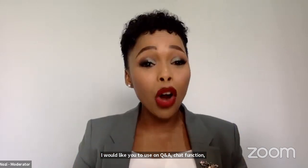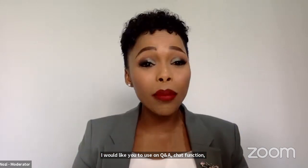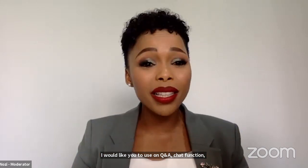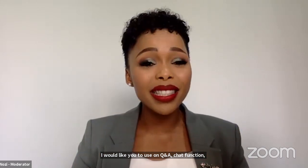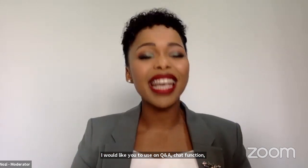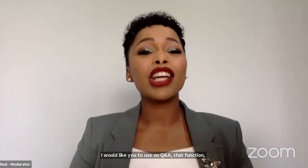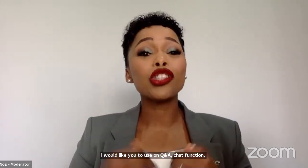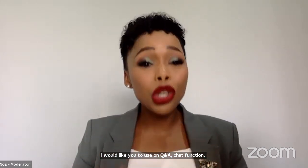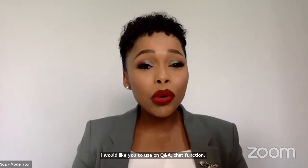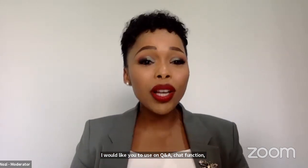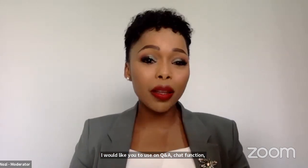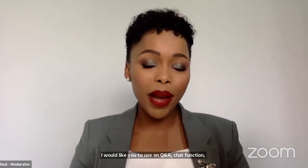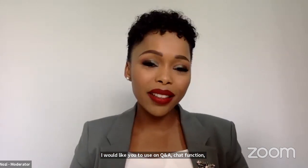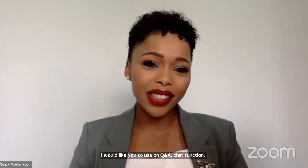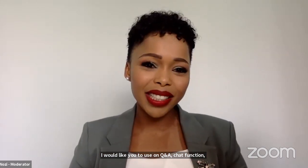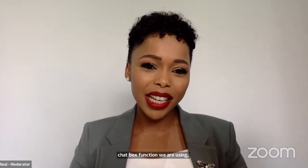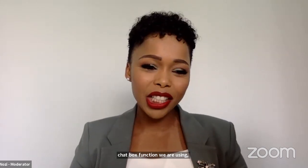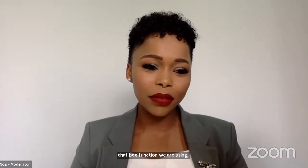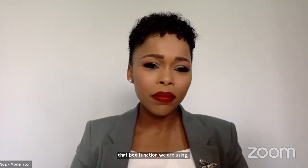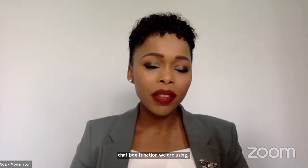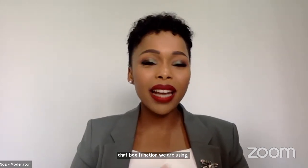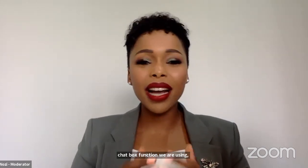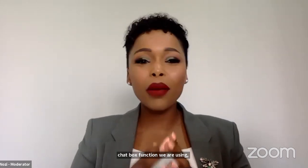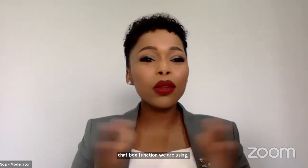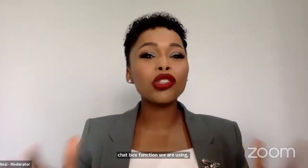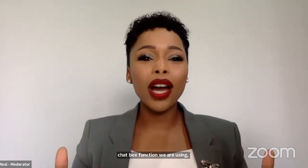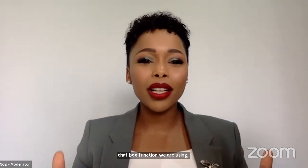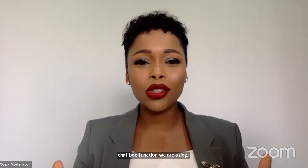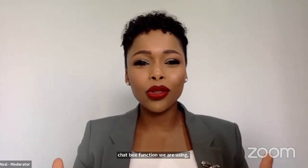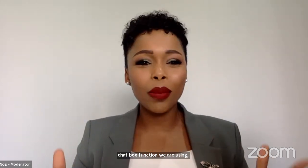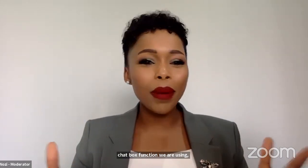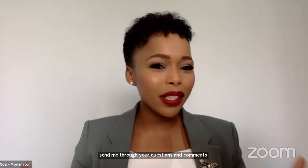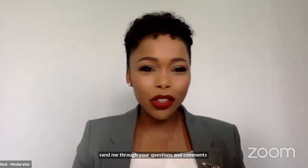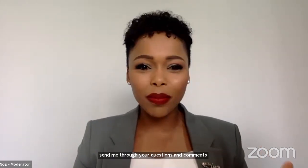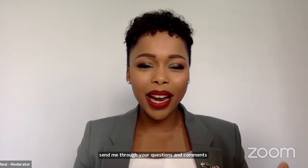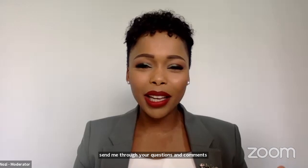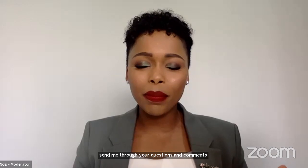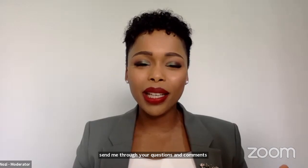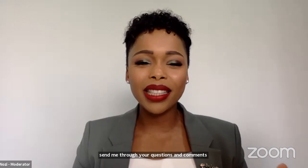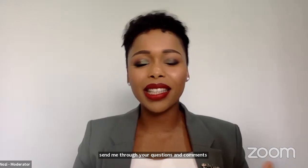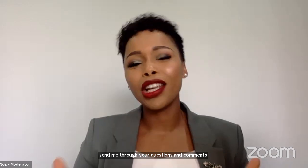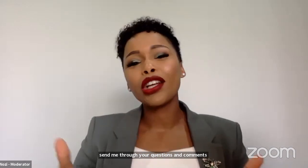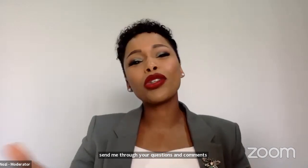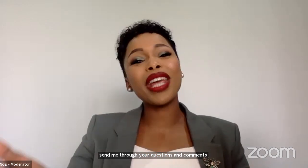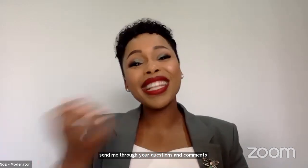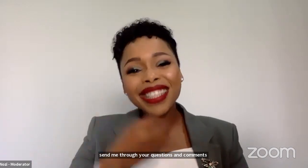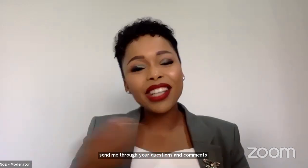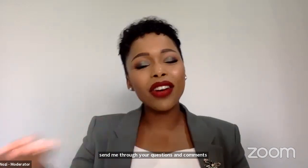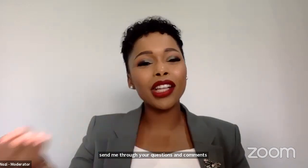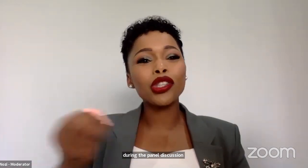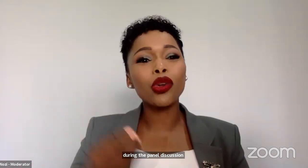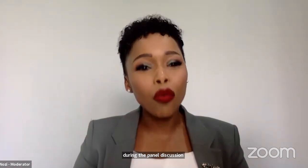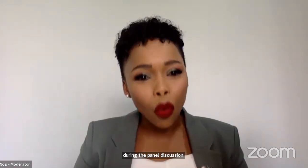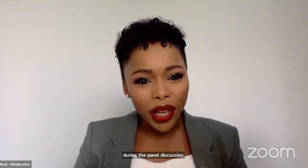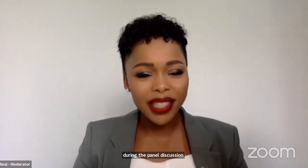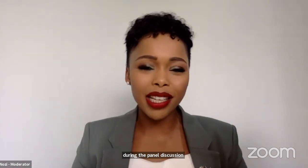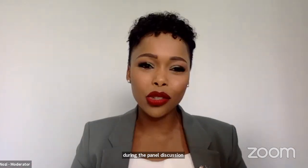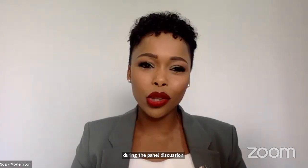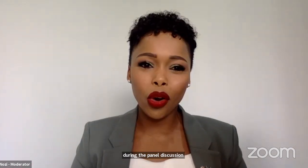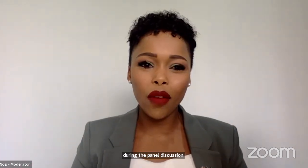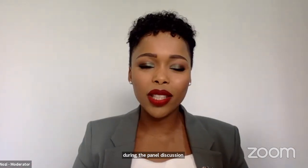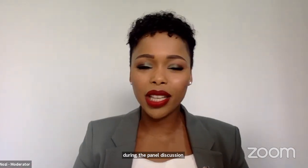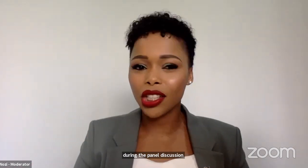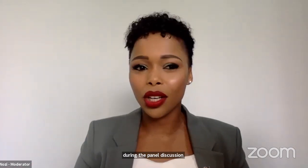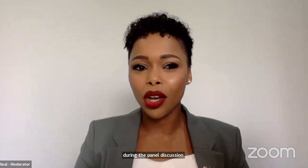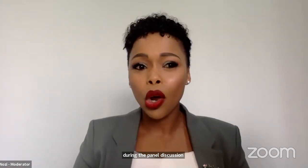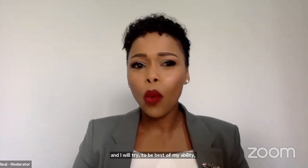and your comments during the panel discussion, and I will try to the best of my ability to integrate your voice into